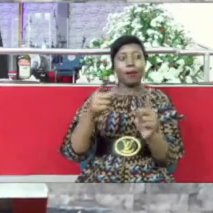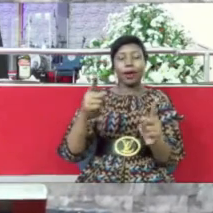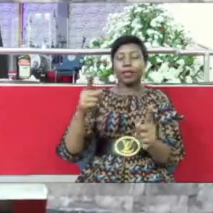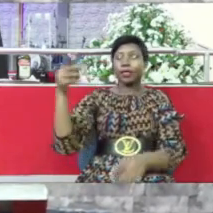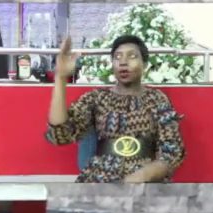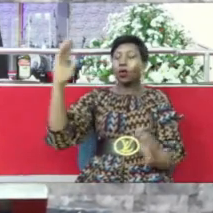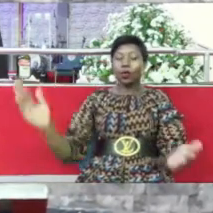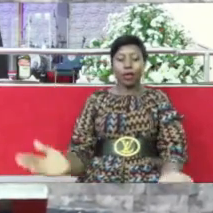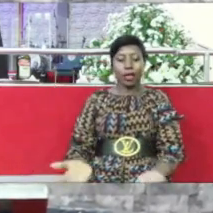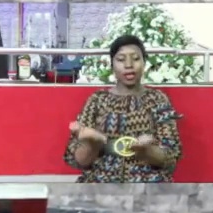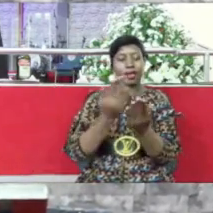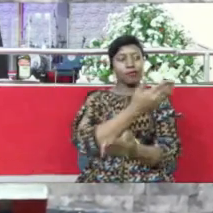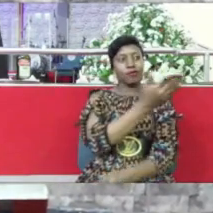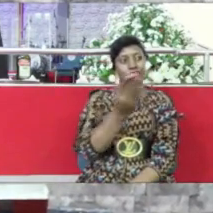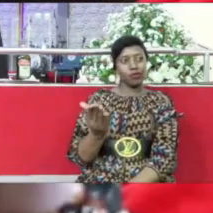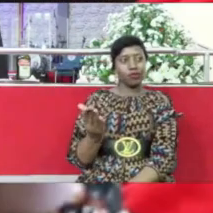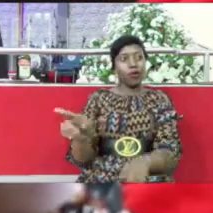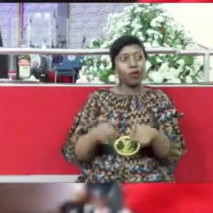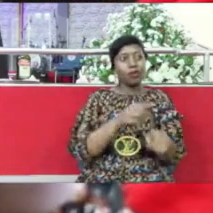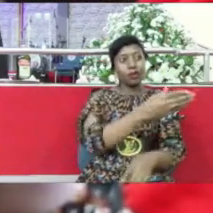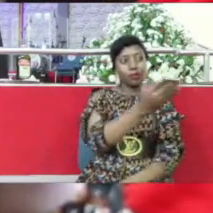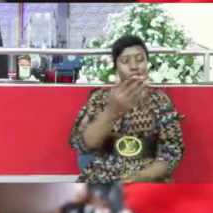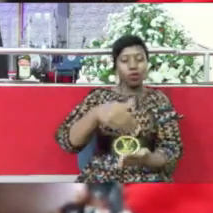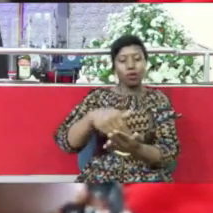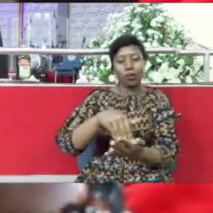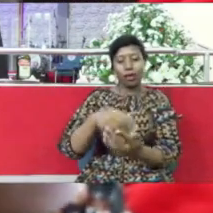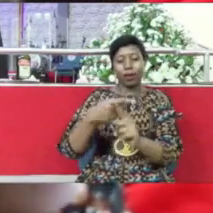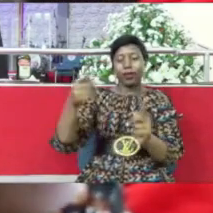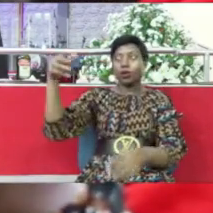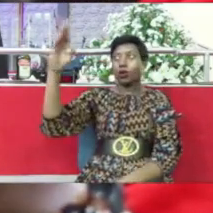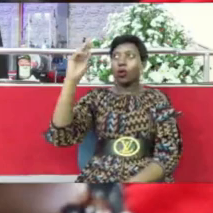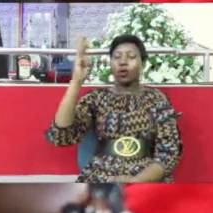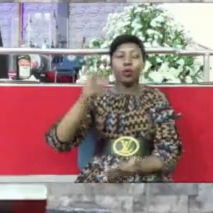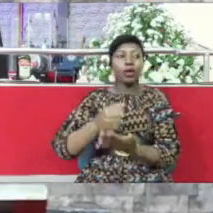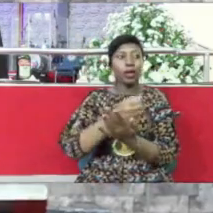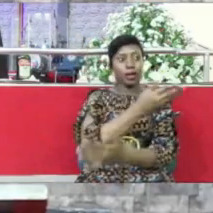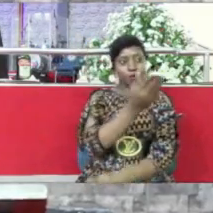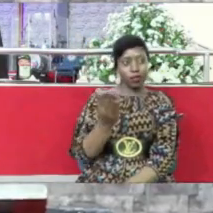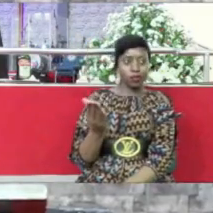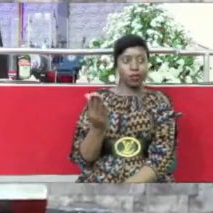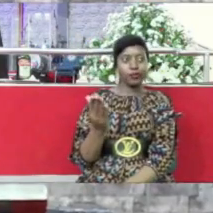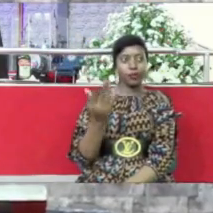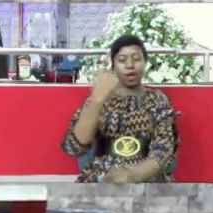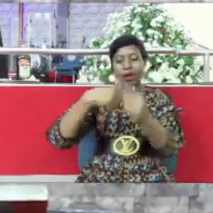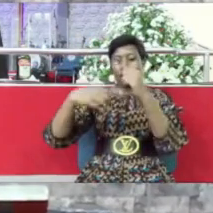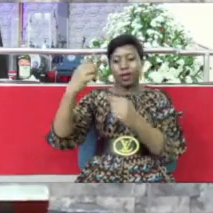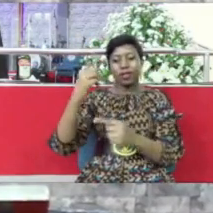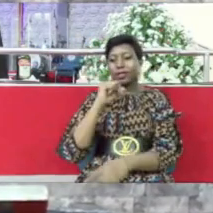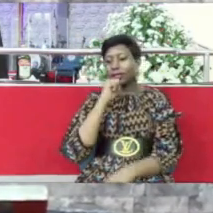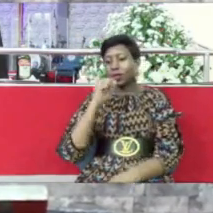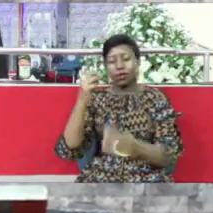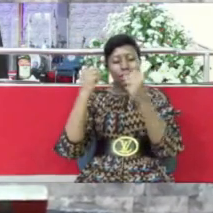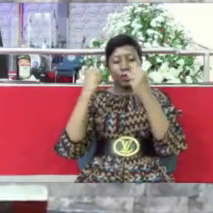weak person. Mimi ni mdhaifu. But God will help me. Lakini Mungu atanisaidia. You see, victory, ushindi, is not by my own strength. Sio uwezo wangu.